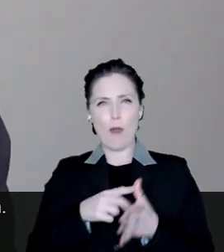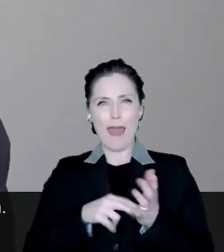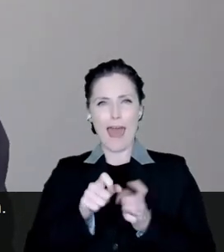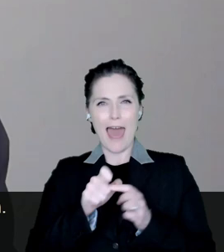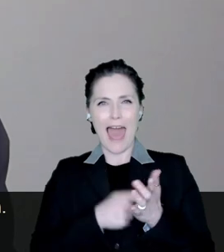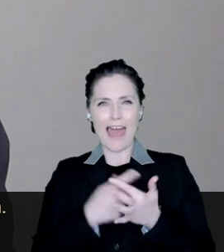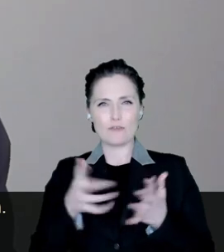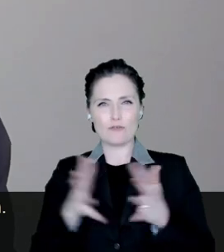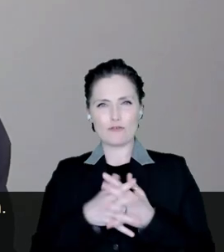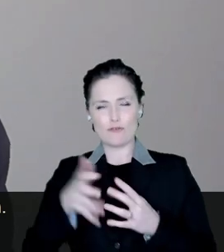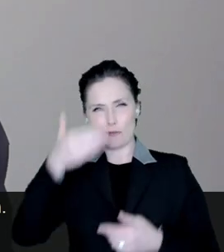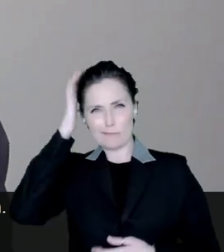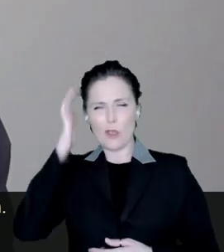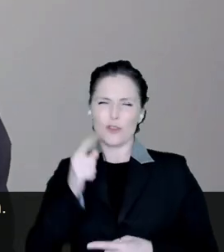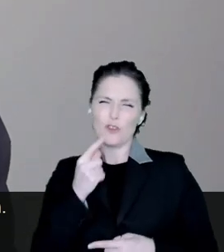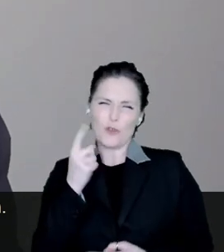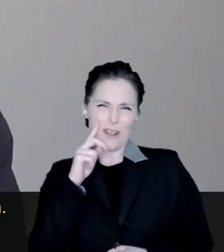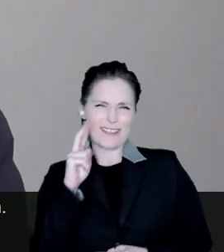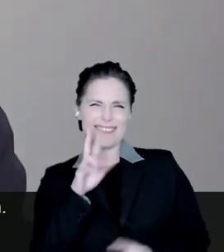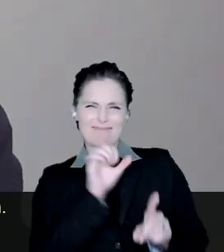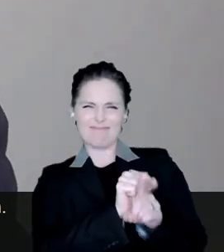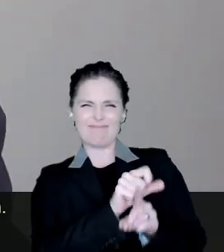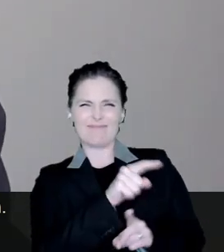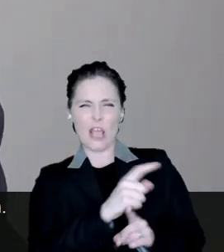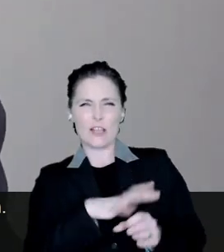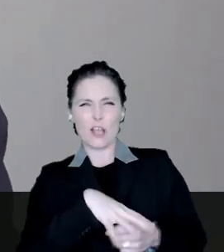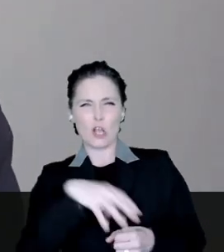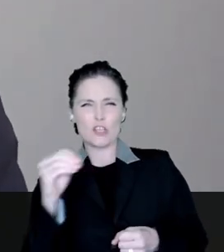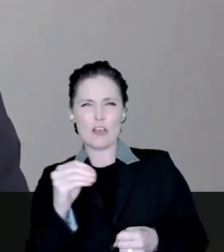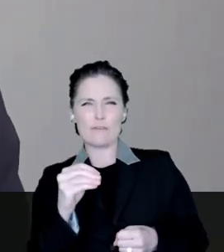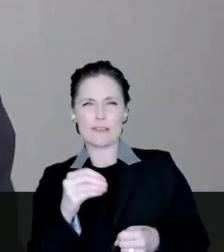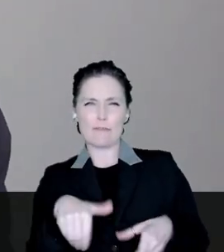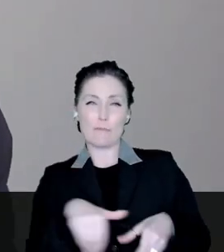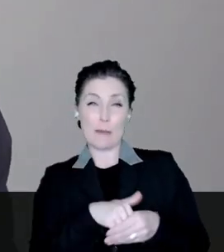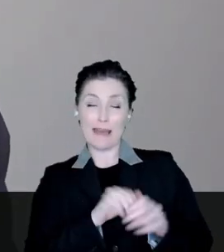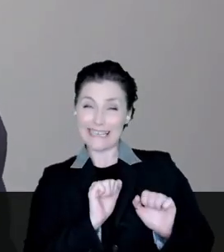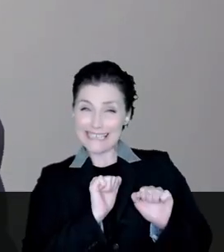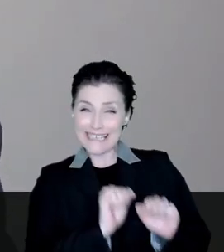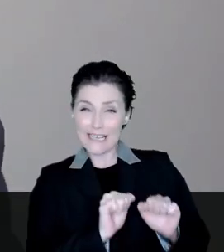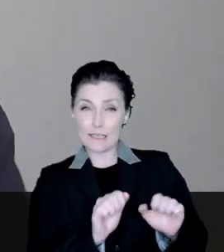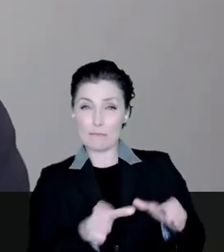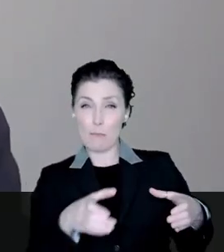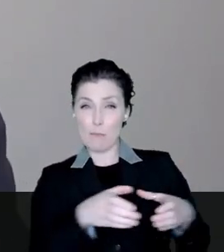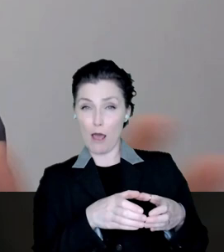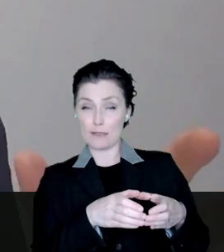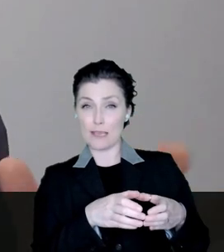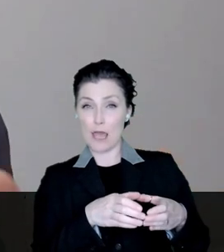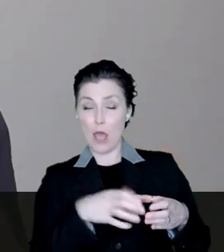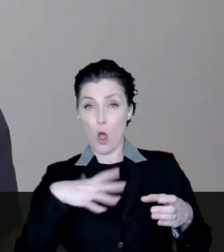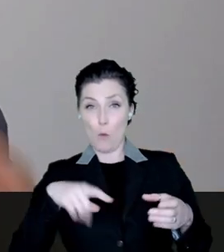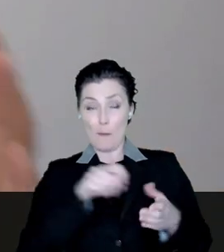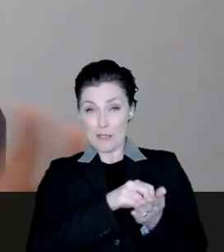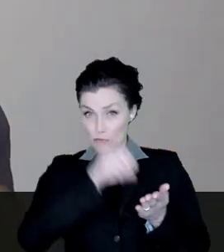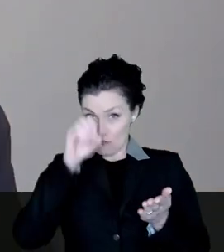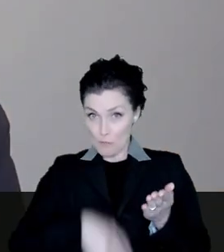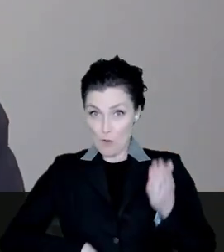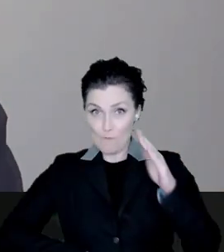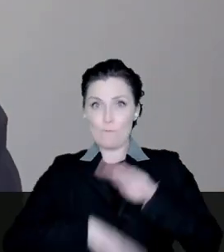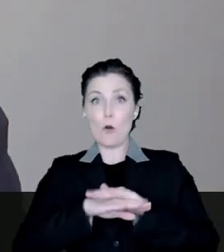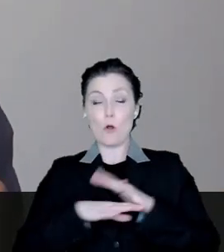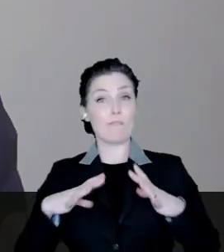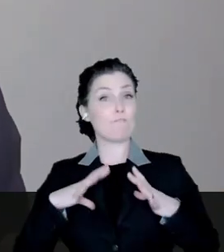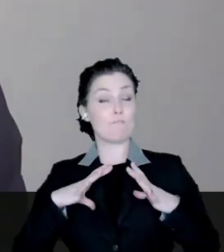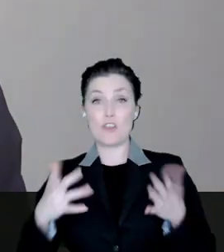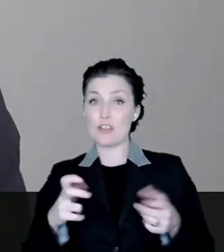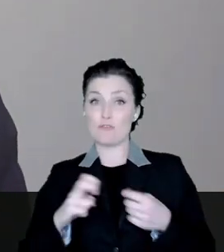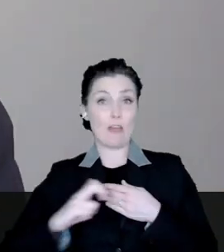he's a Conservative member. His party want me to remove altogether free travel,